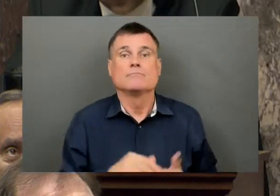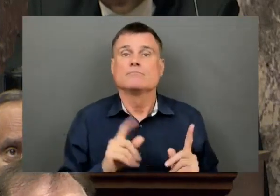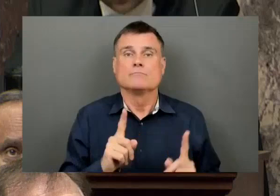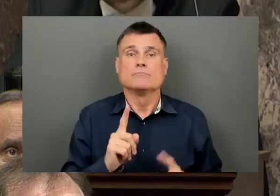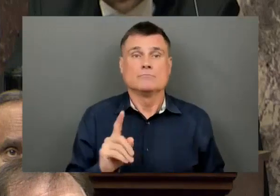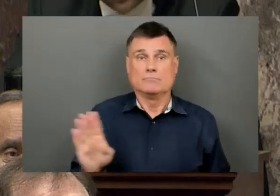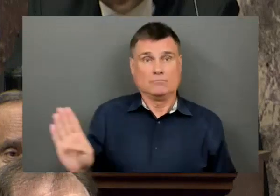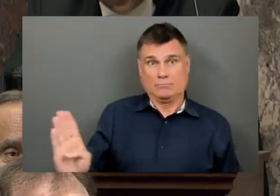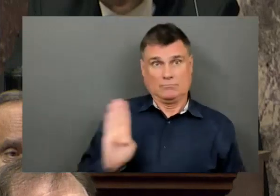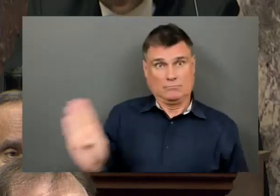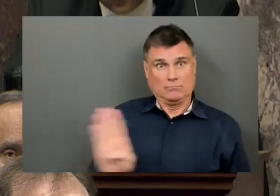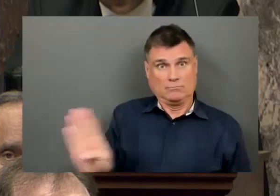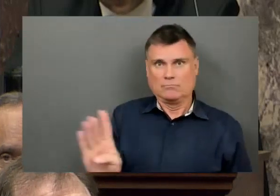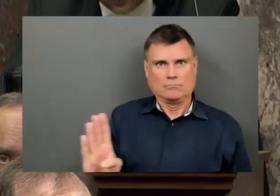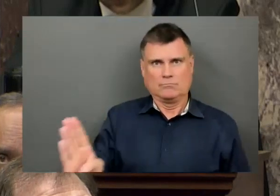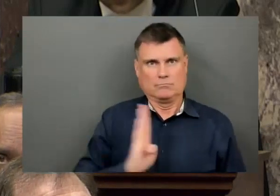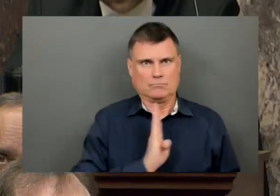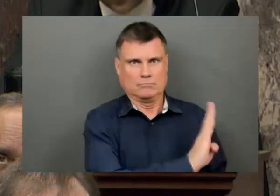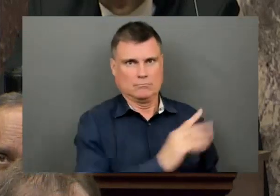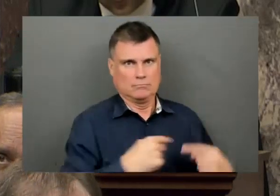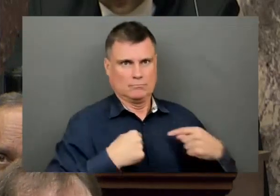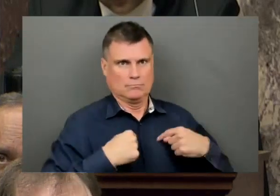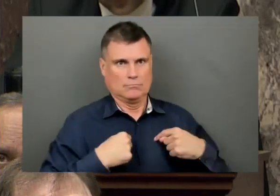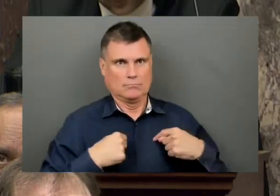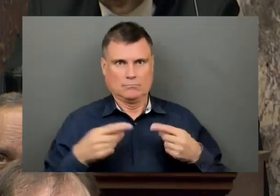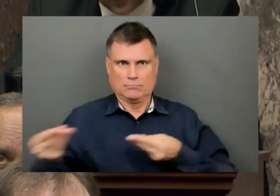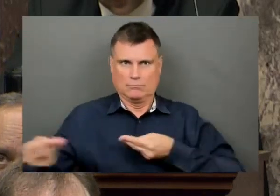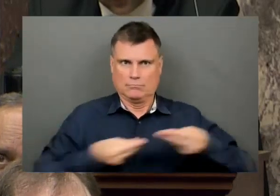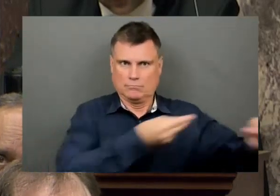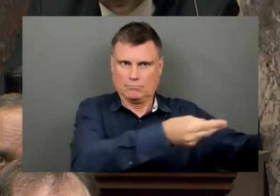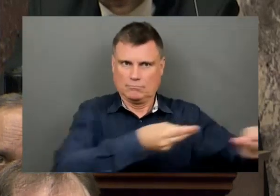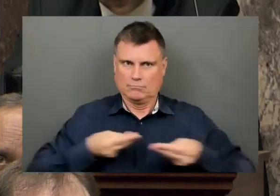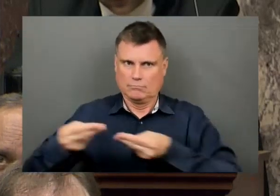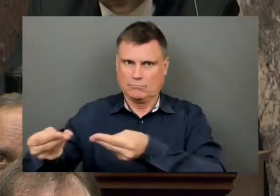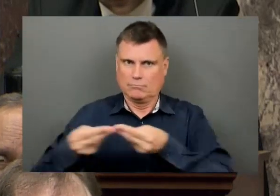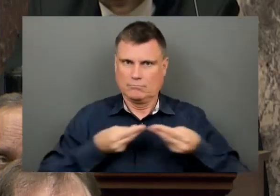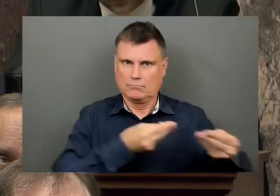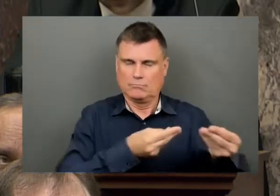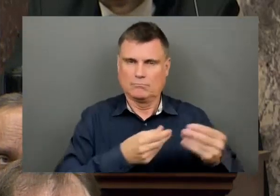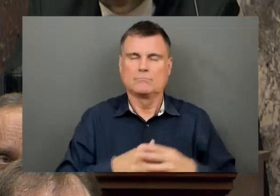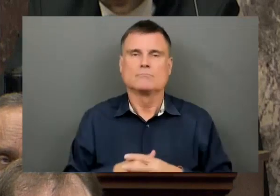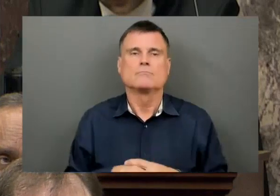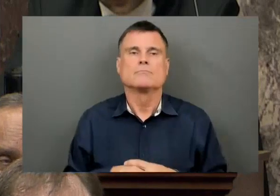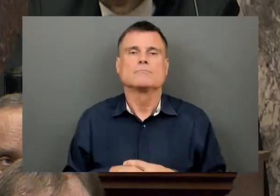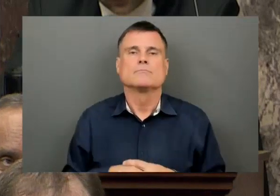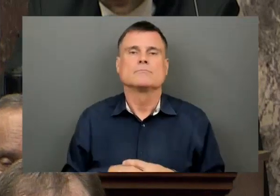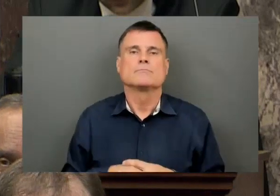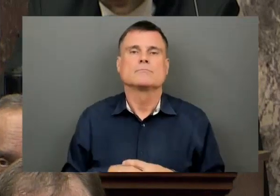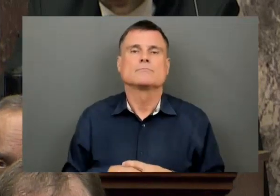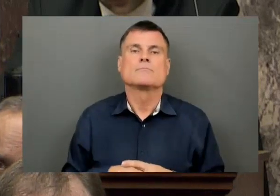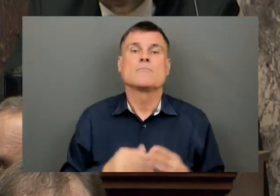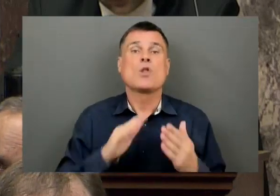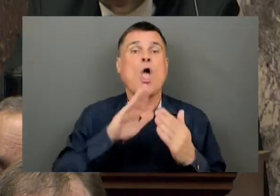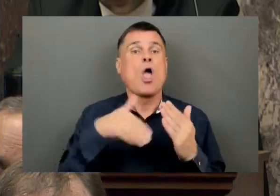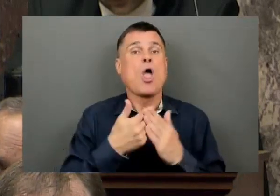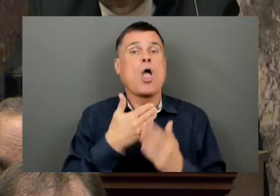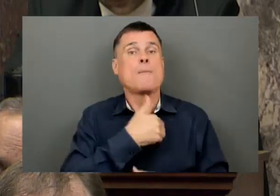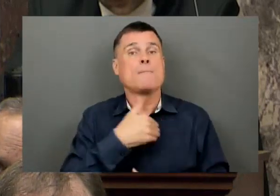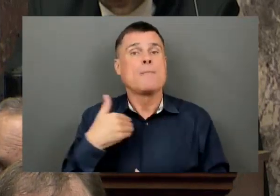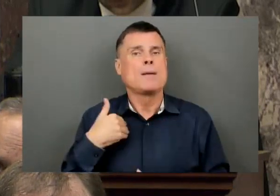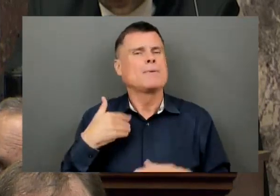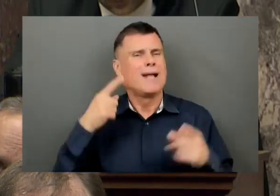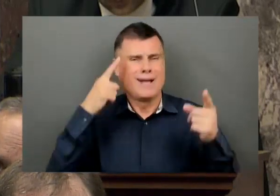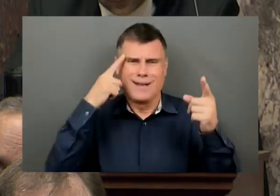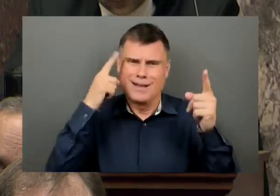that we need to all stand together to combat the rise of anti-Semitism, Islamophobia, and all forms of hate in this